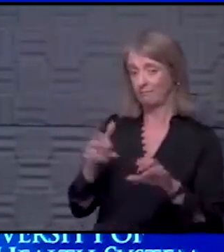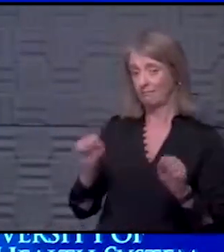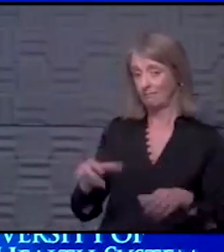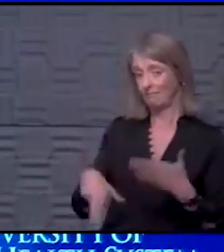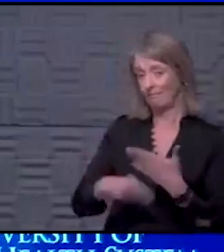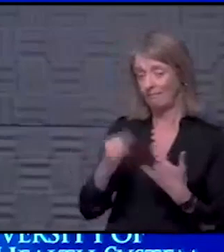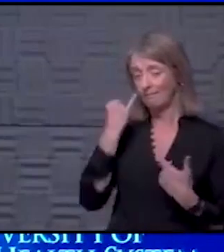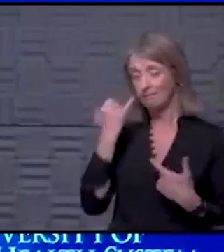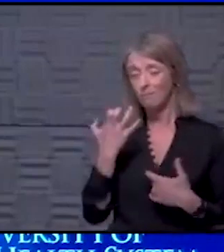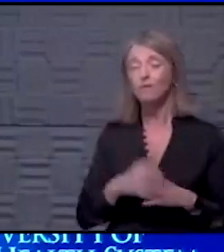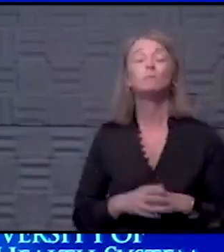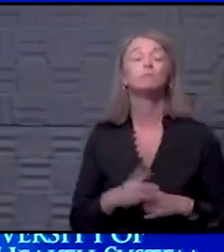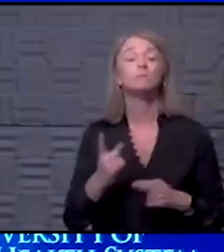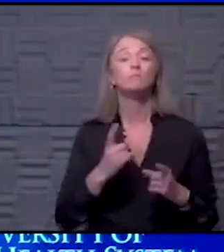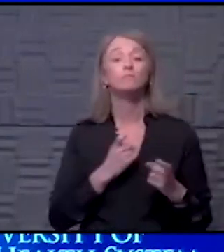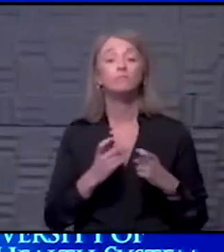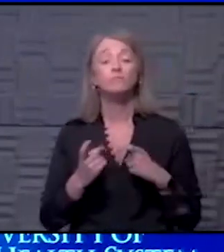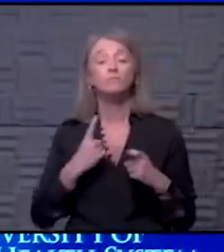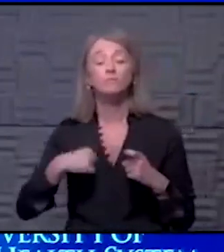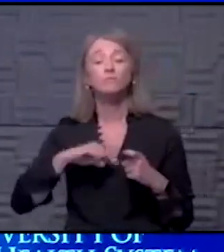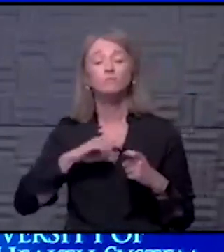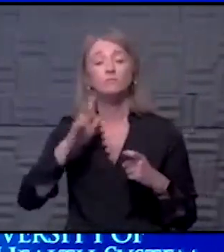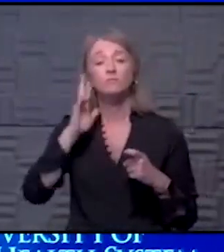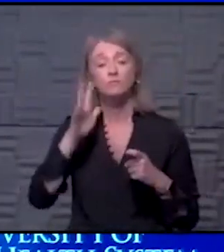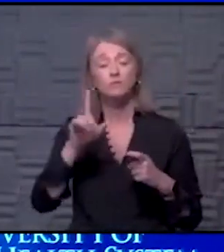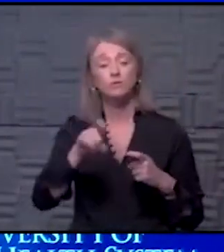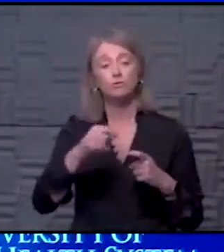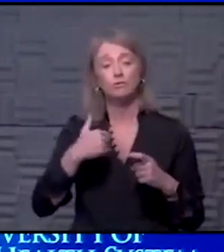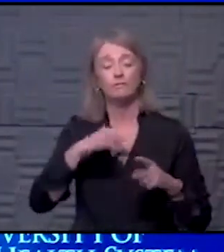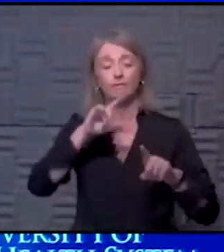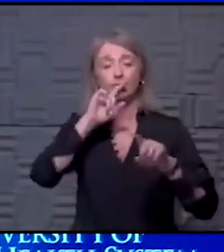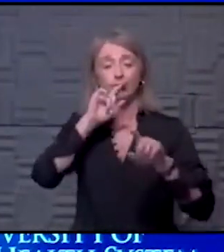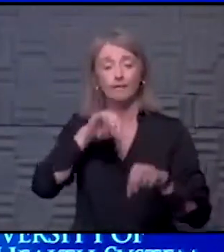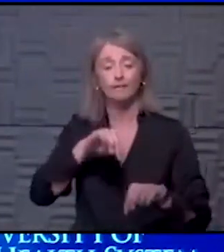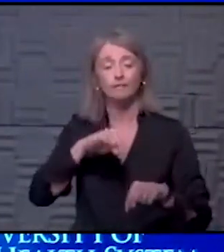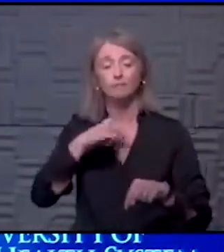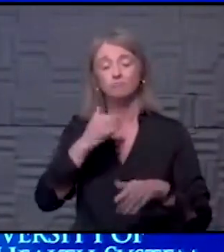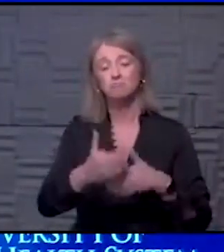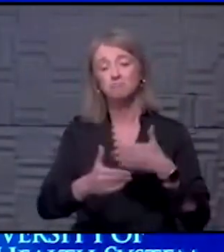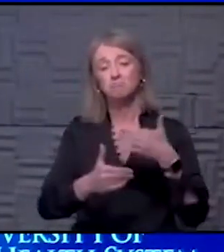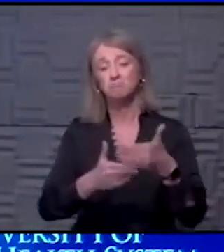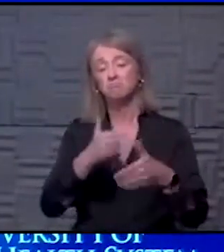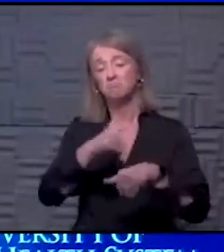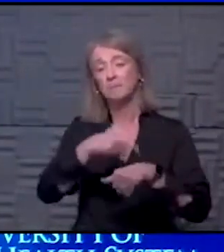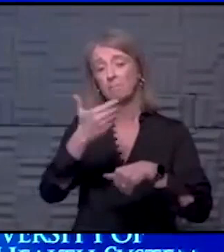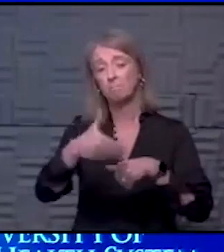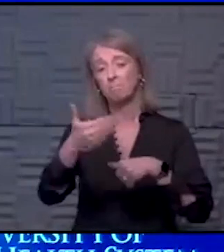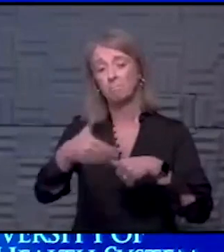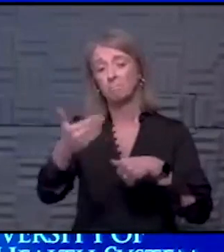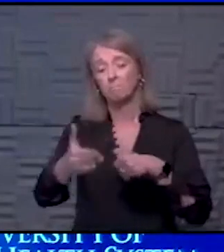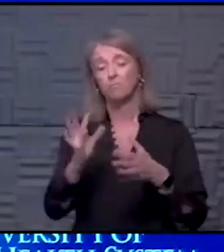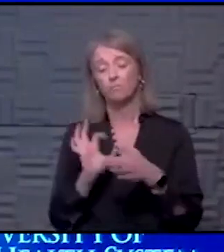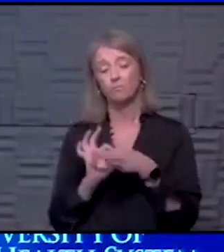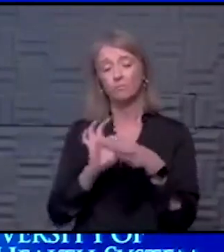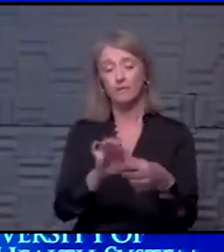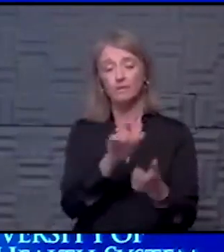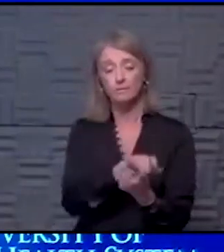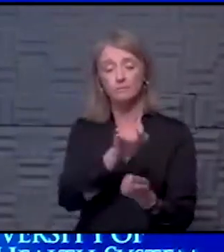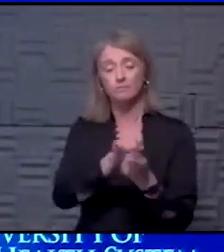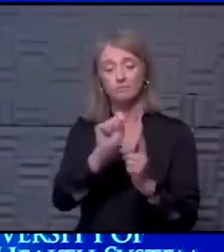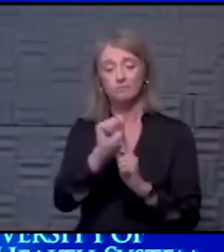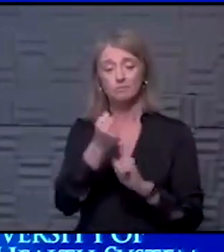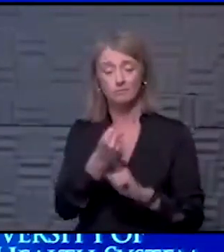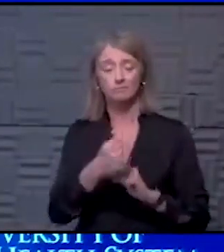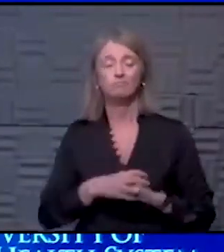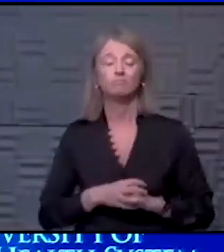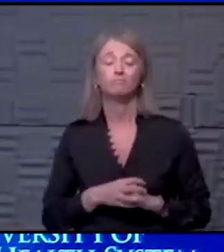these questions are things that we will and should have answers to here over time as it relates to this specific circumstance or